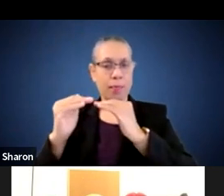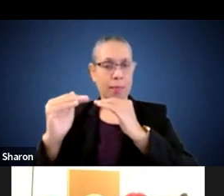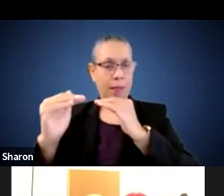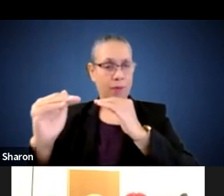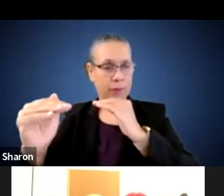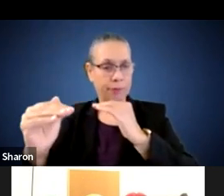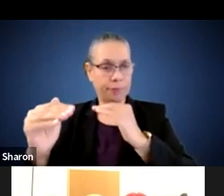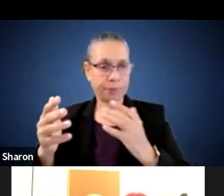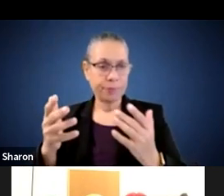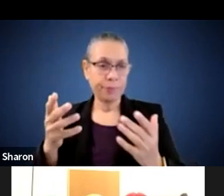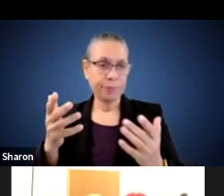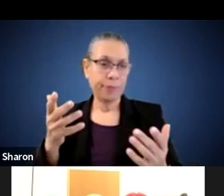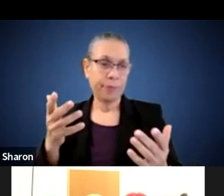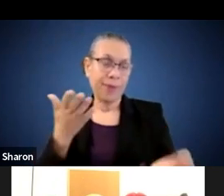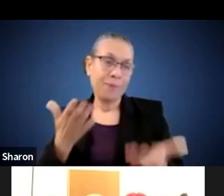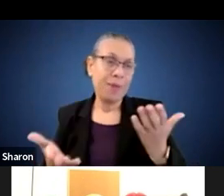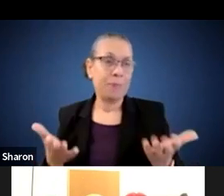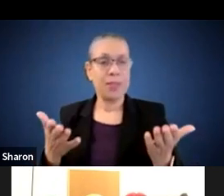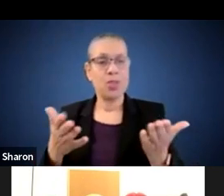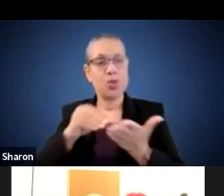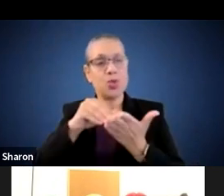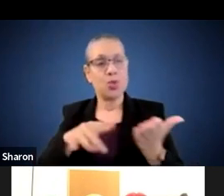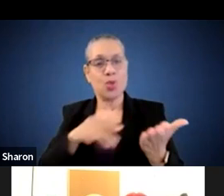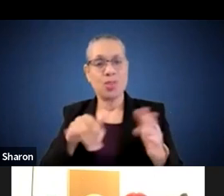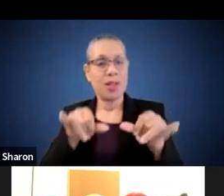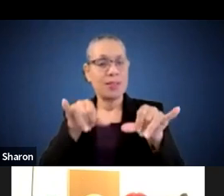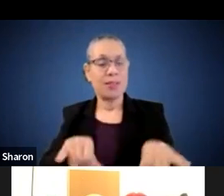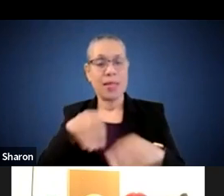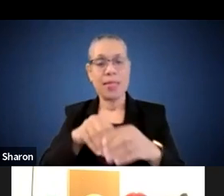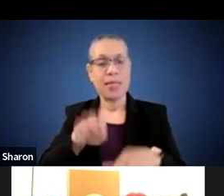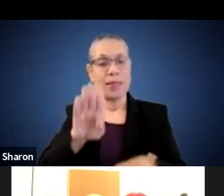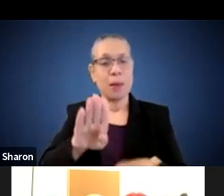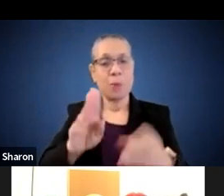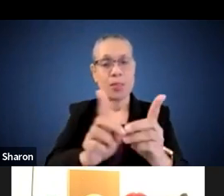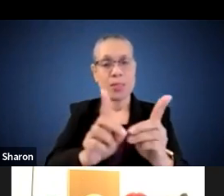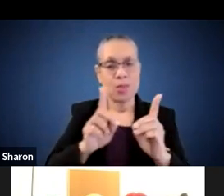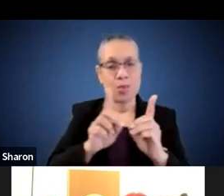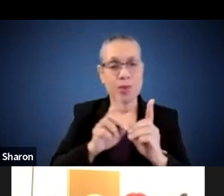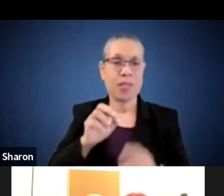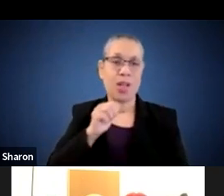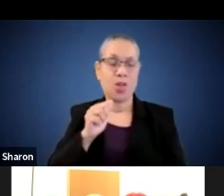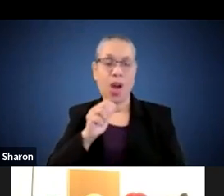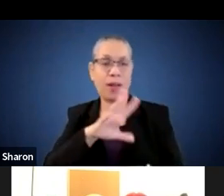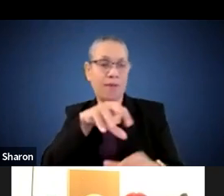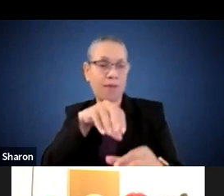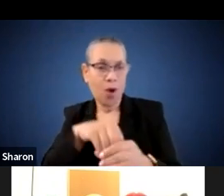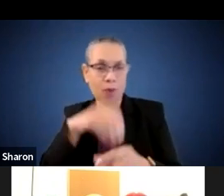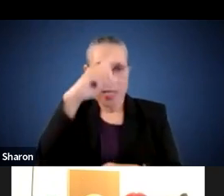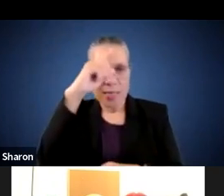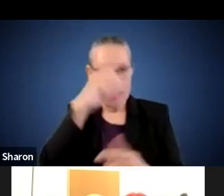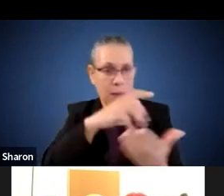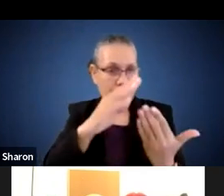to you know students leaving the district or like whatever not accessing summer programs because they're not in the